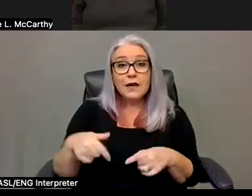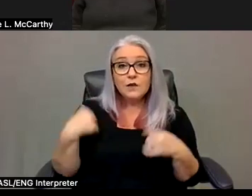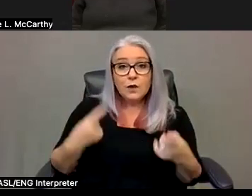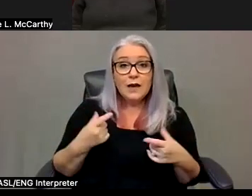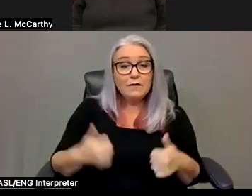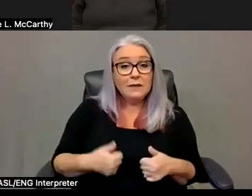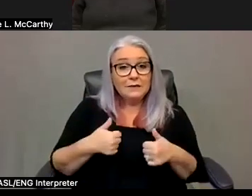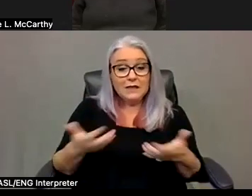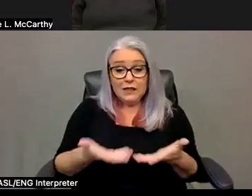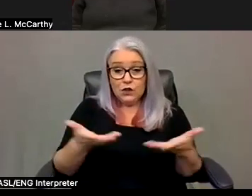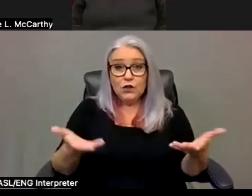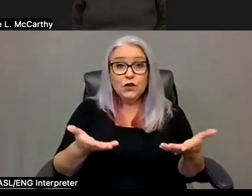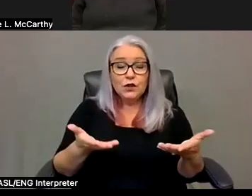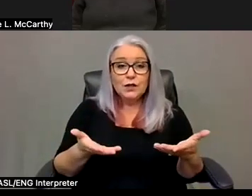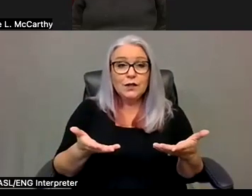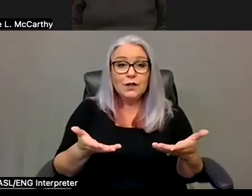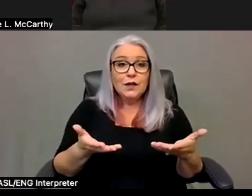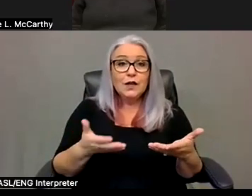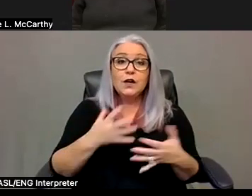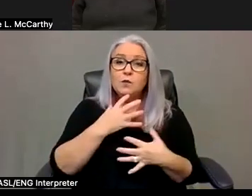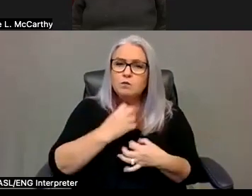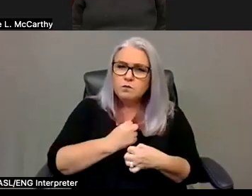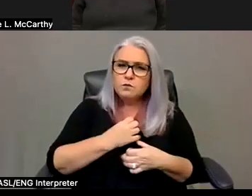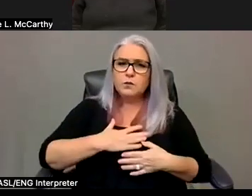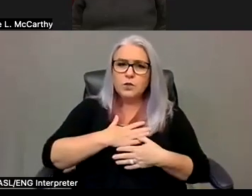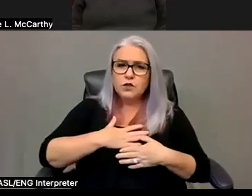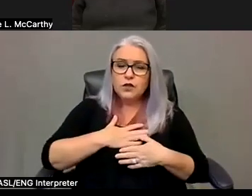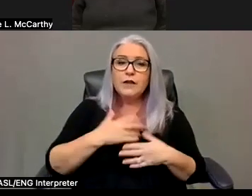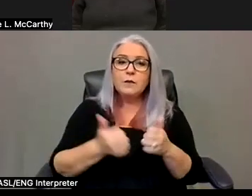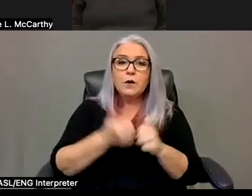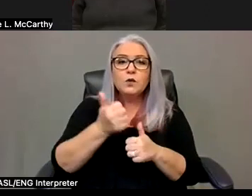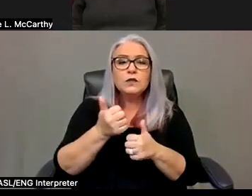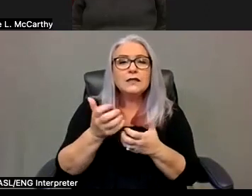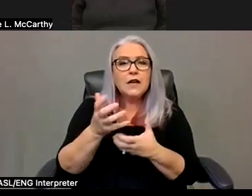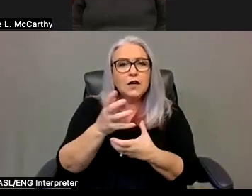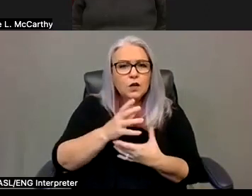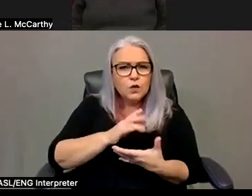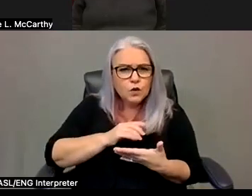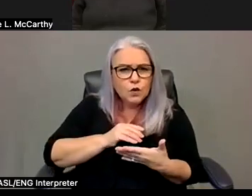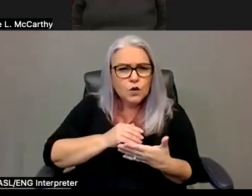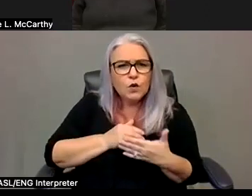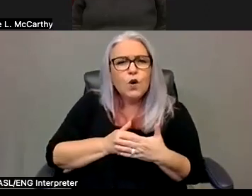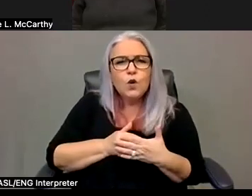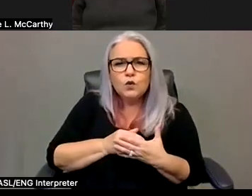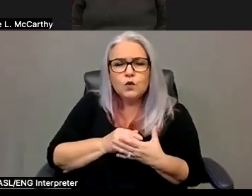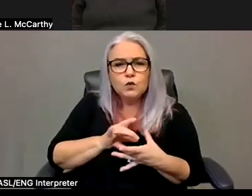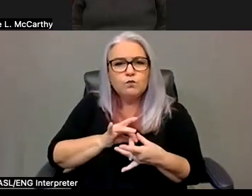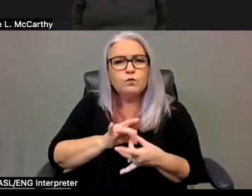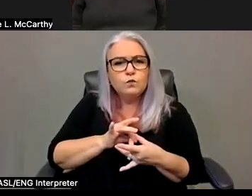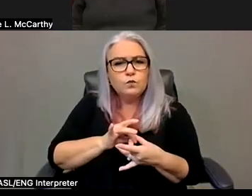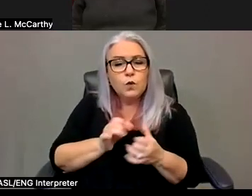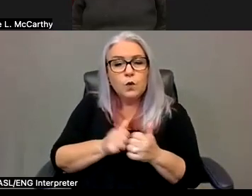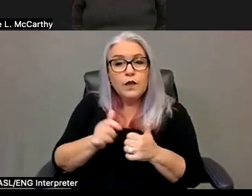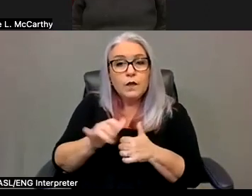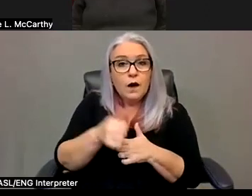Tarrytown, I think what we appreciated most is the intimacy that we have with the rest of the members, the